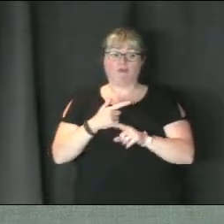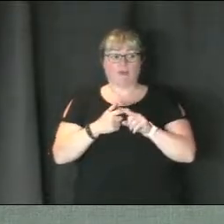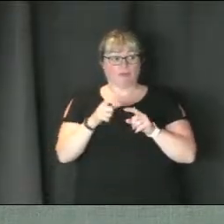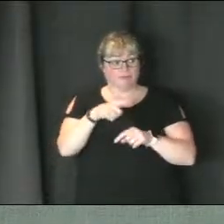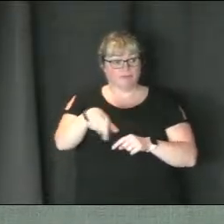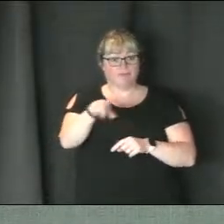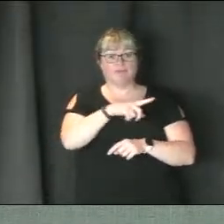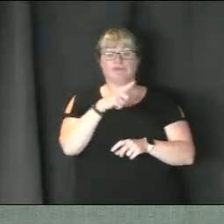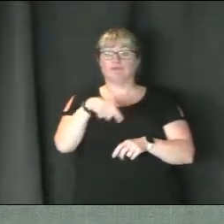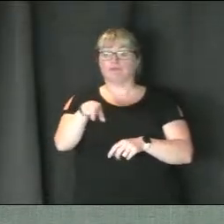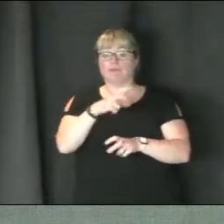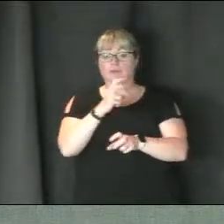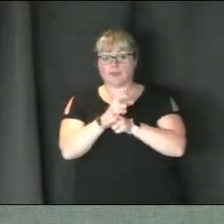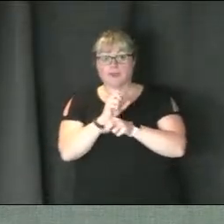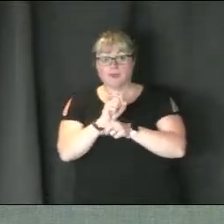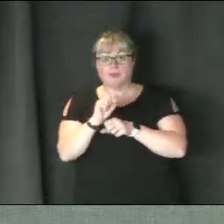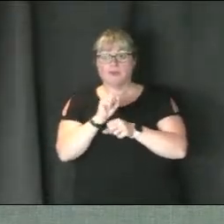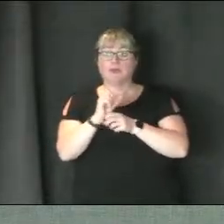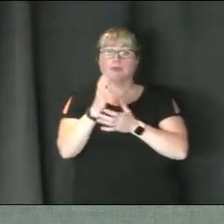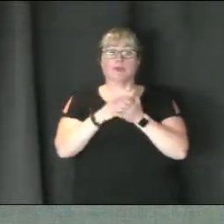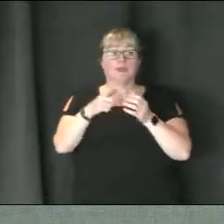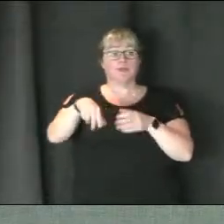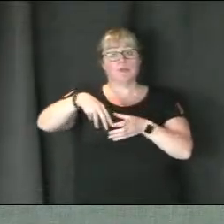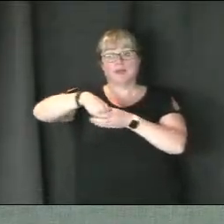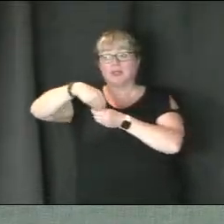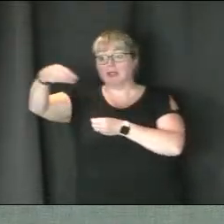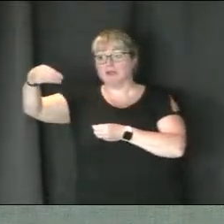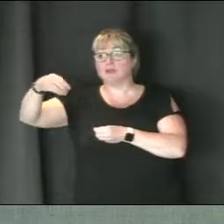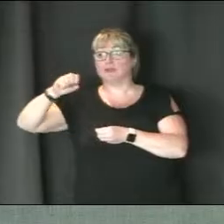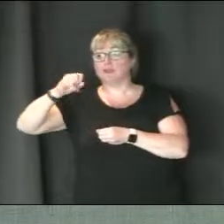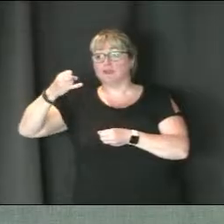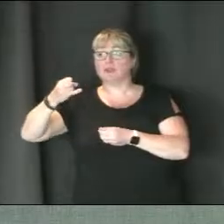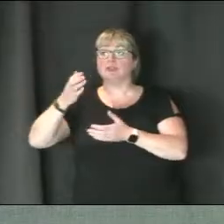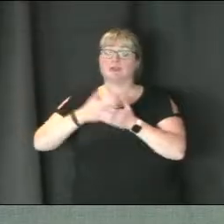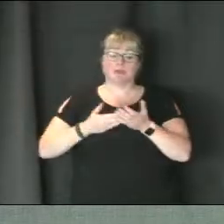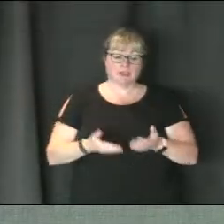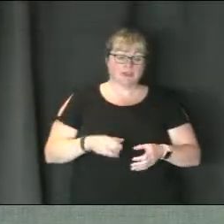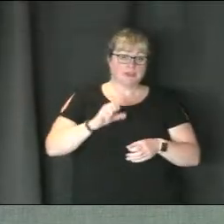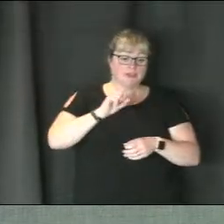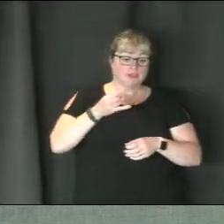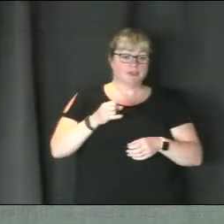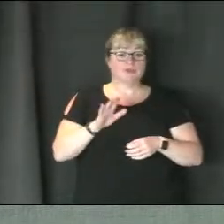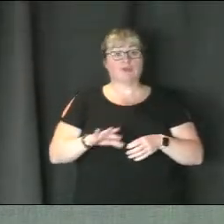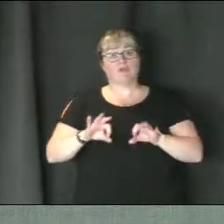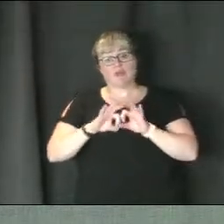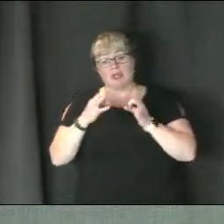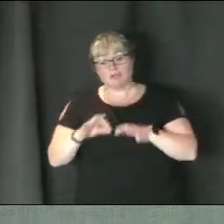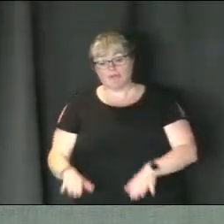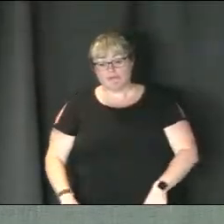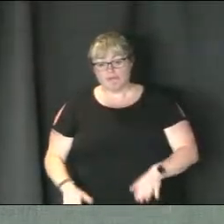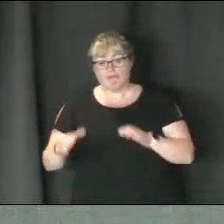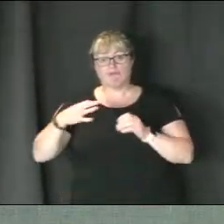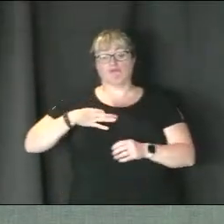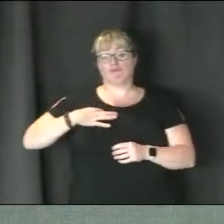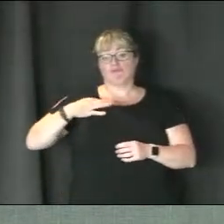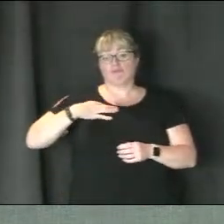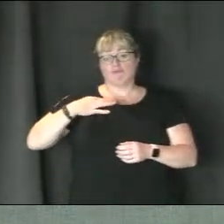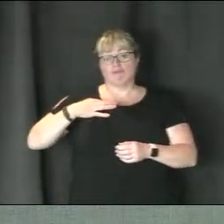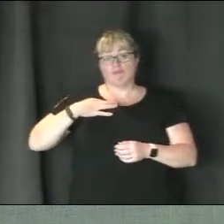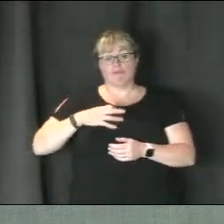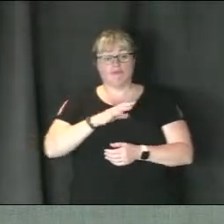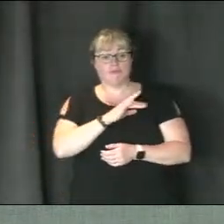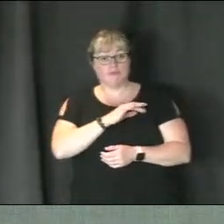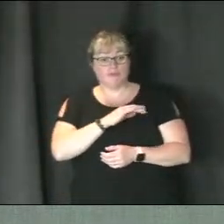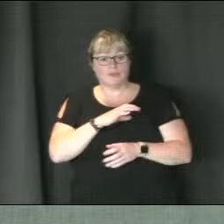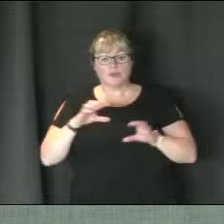worked in rural communities and here in the city as well. They've raised families, they've volunteered, they've